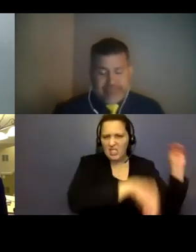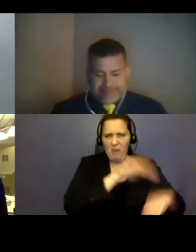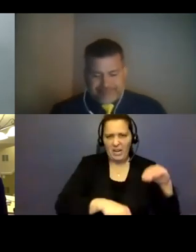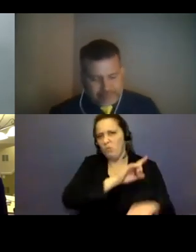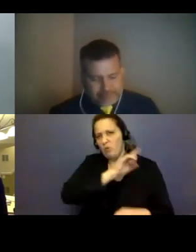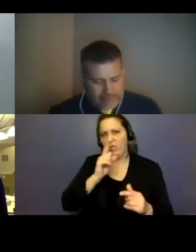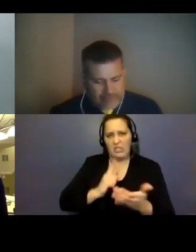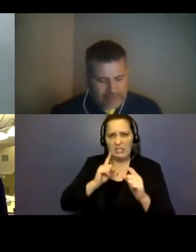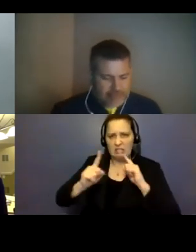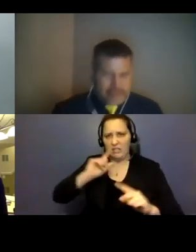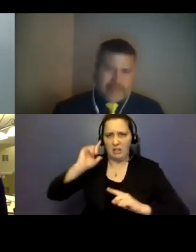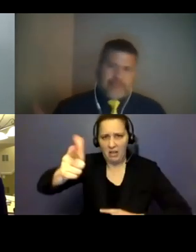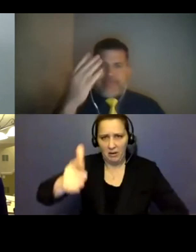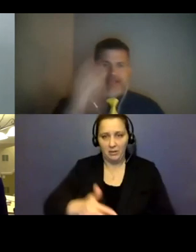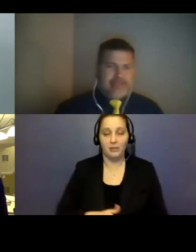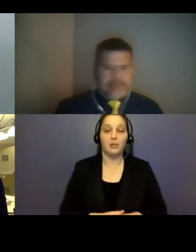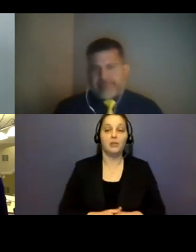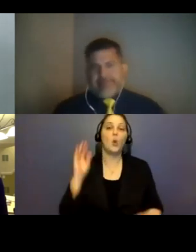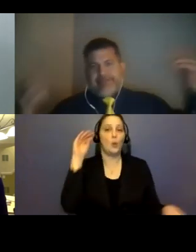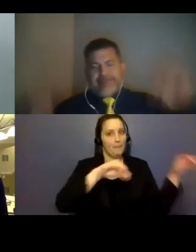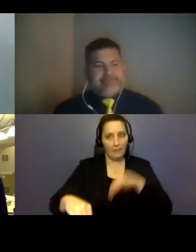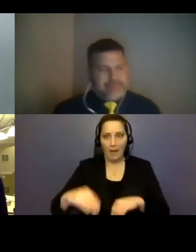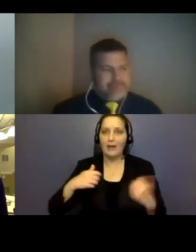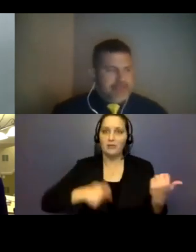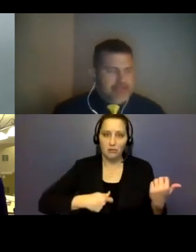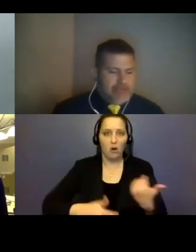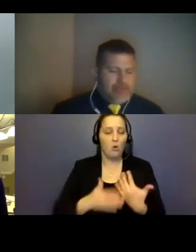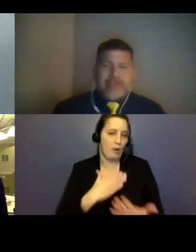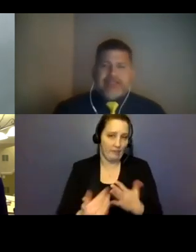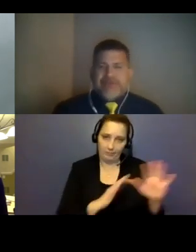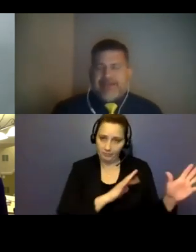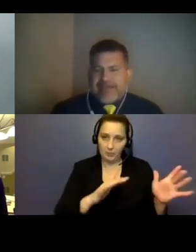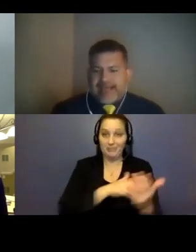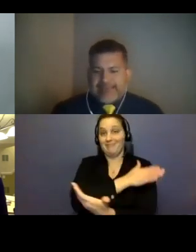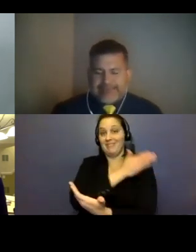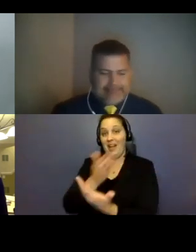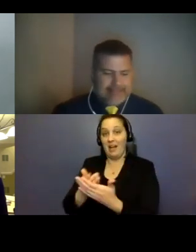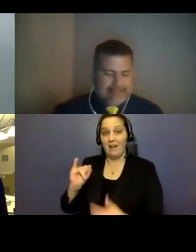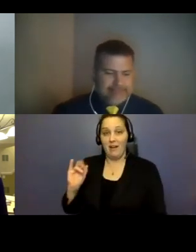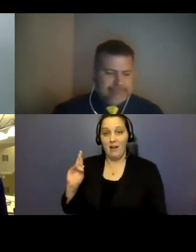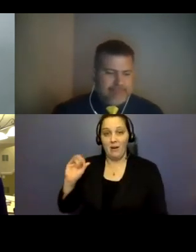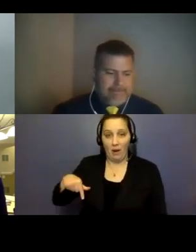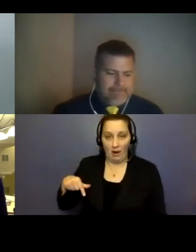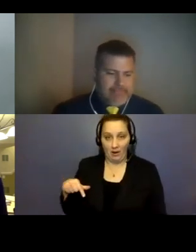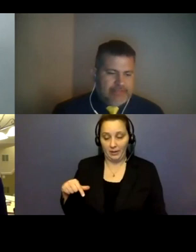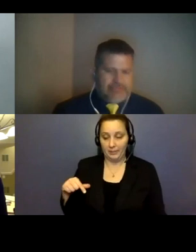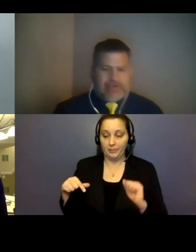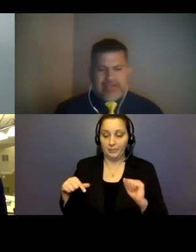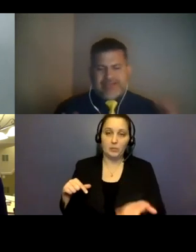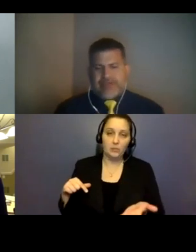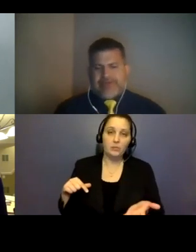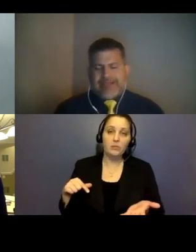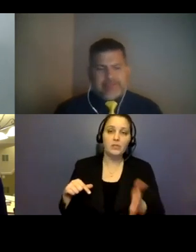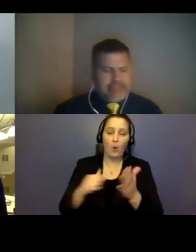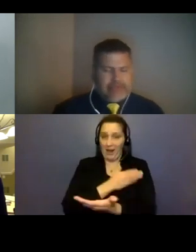later. So we packed the guitar away, whatever. When we get to Iraq, so I got